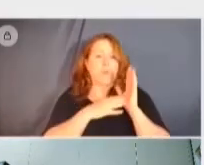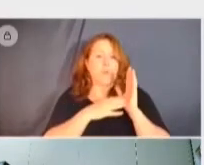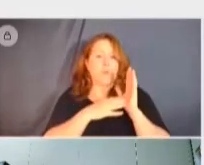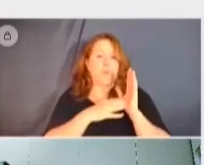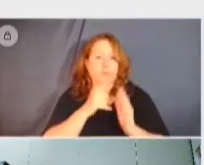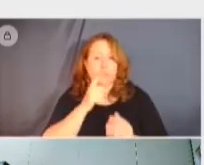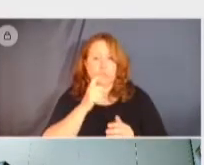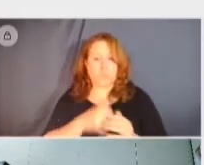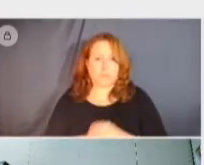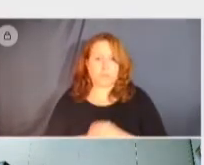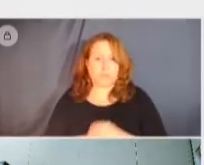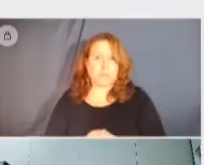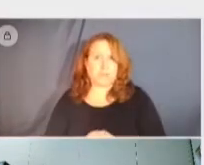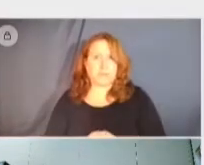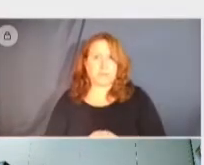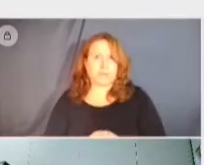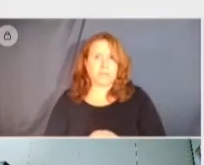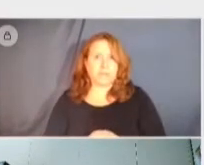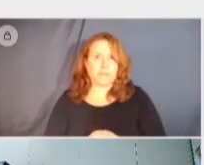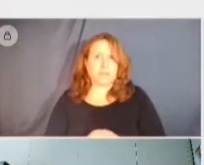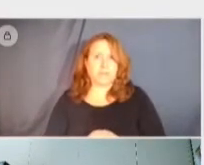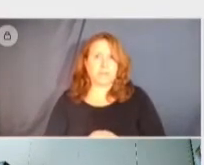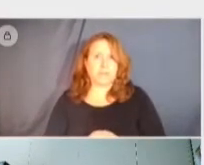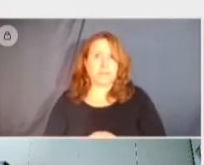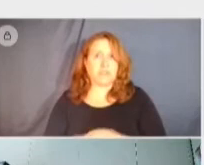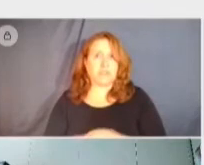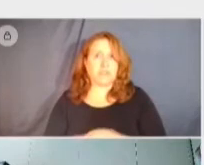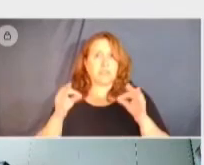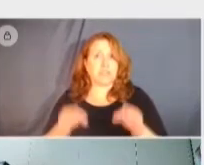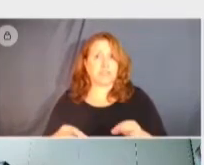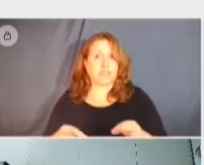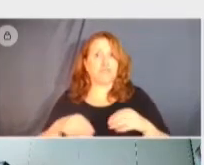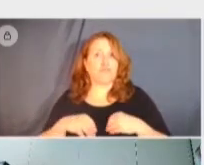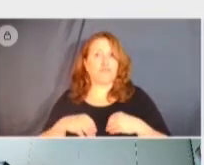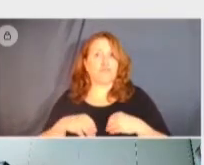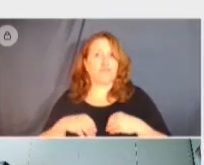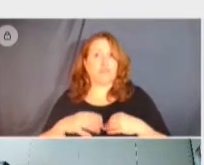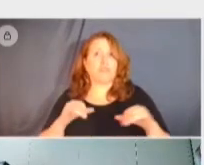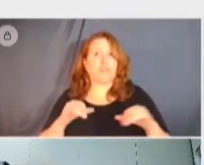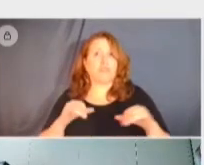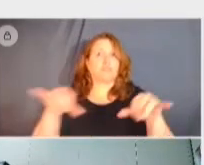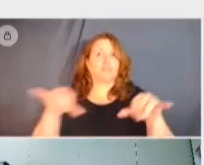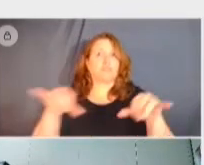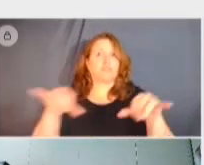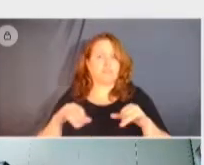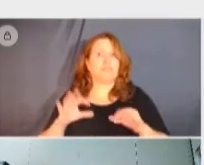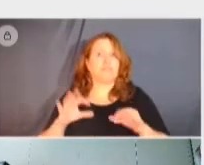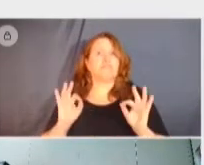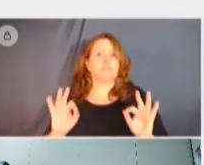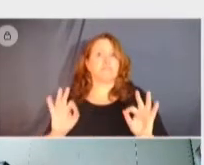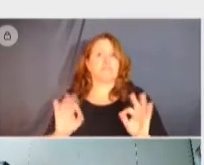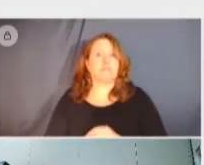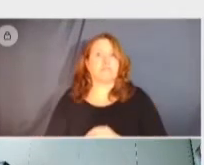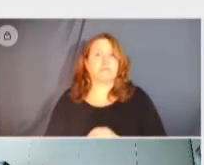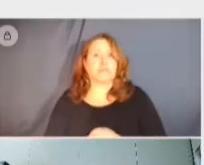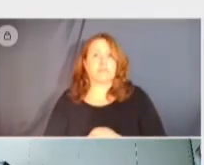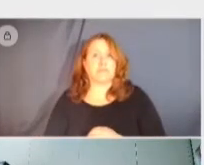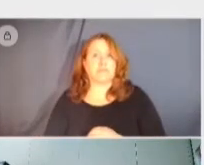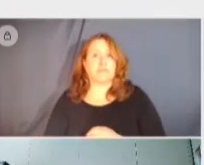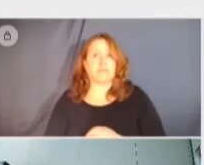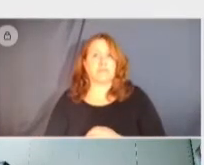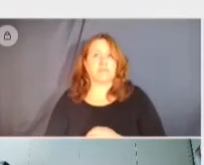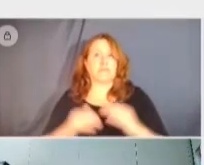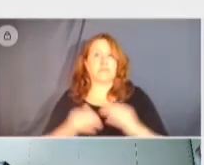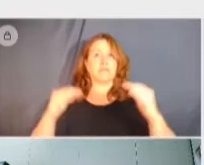the resolution is adopted unanimously. The next item on our agenda is Resolution